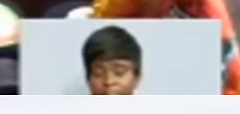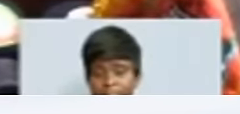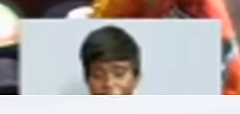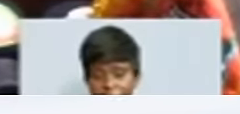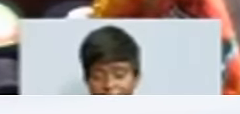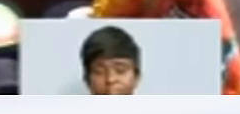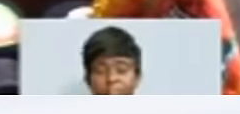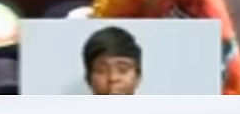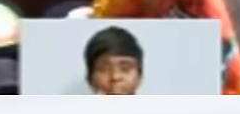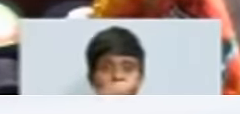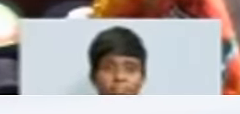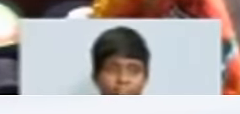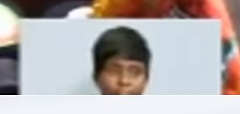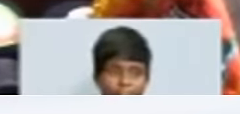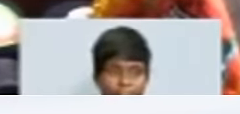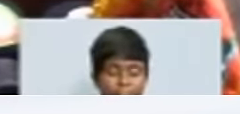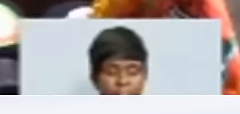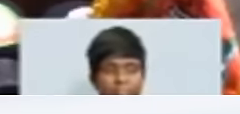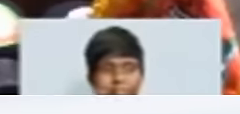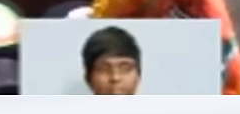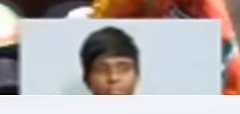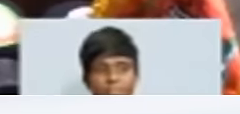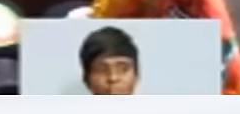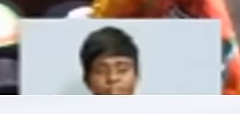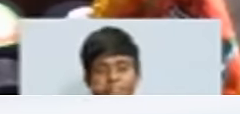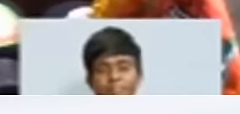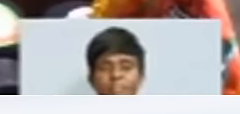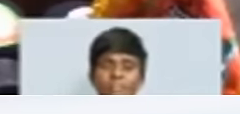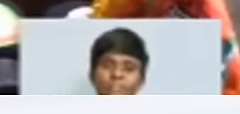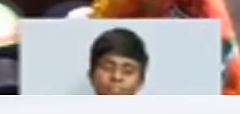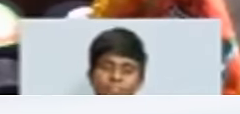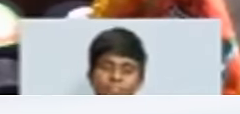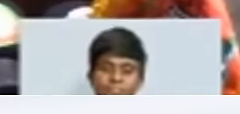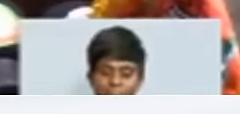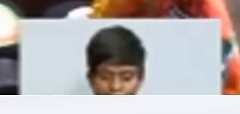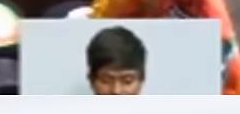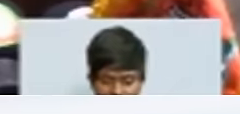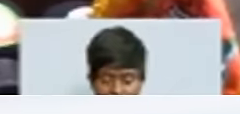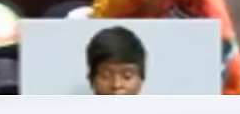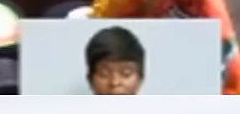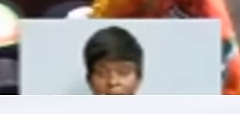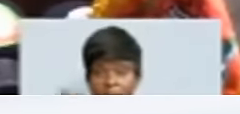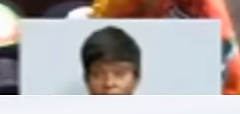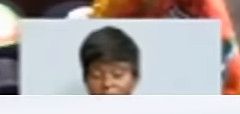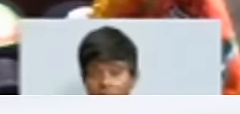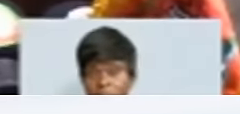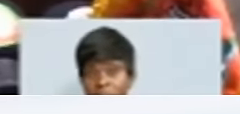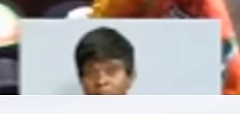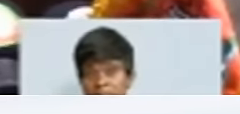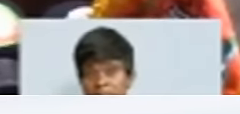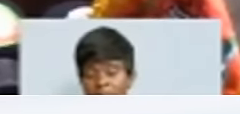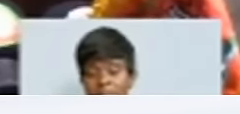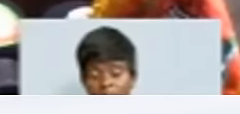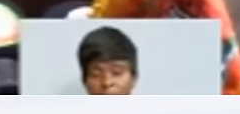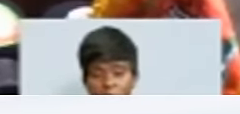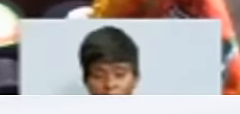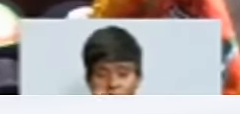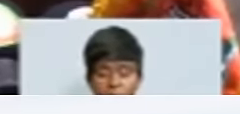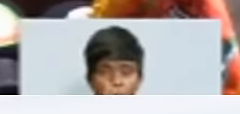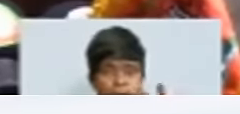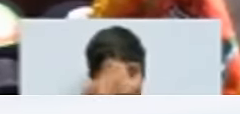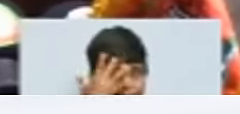aid desks in police stations, right in the police stations, and